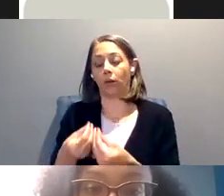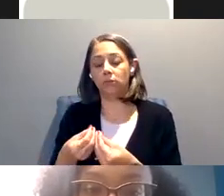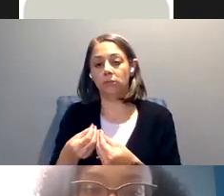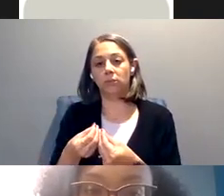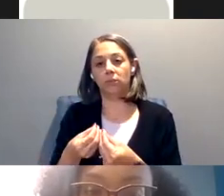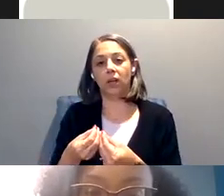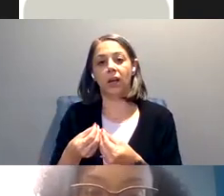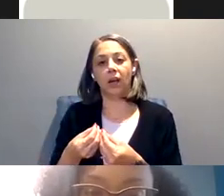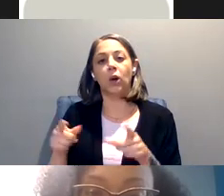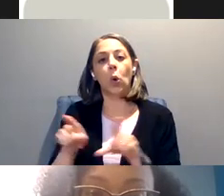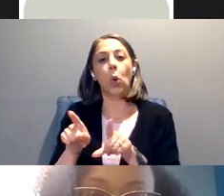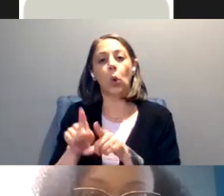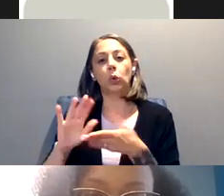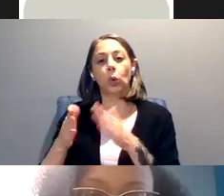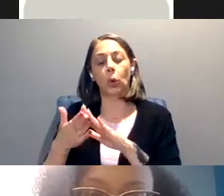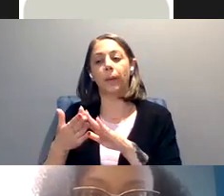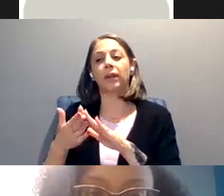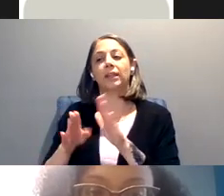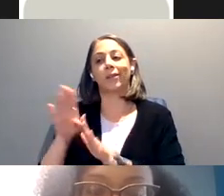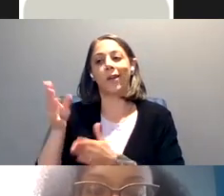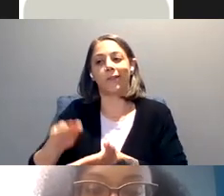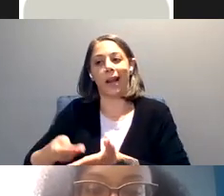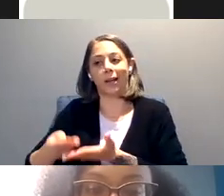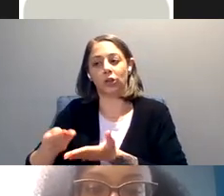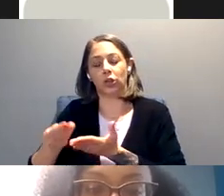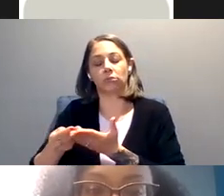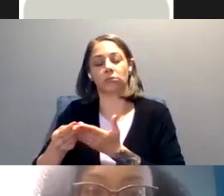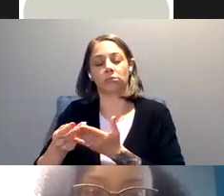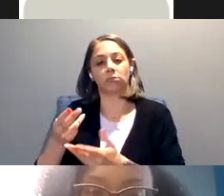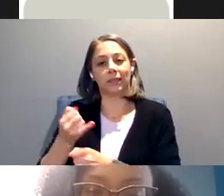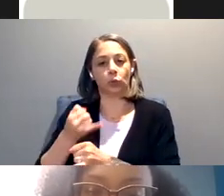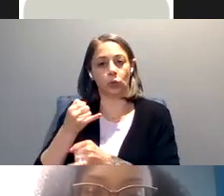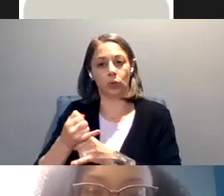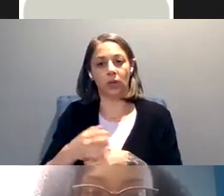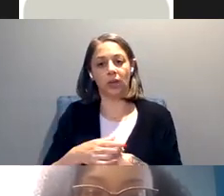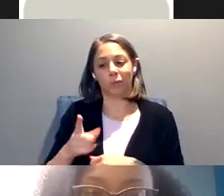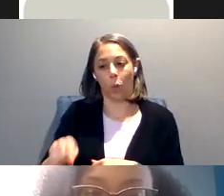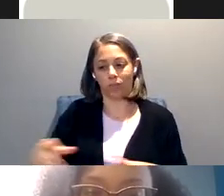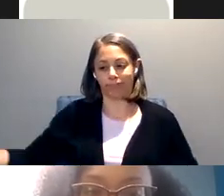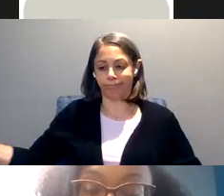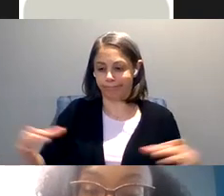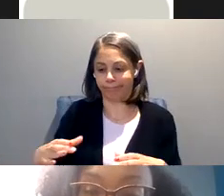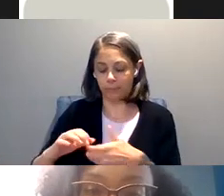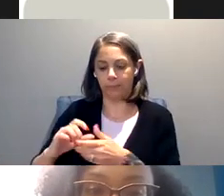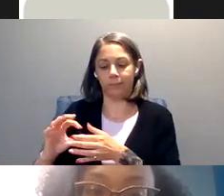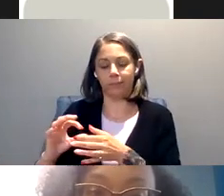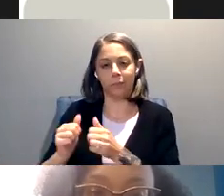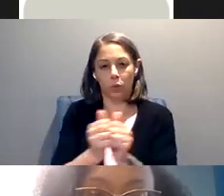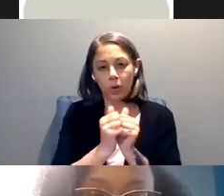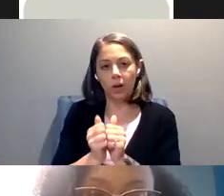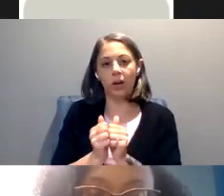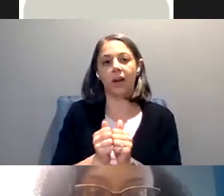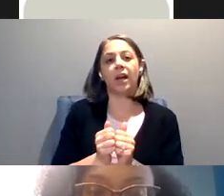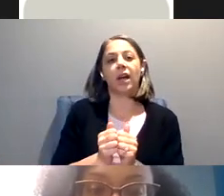a community development financial institution that comes together around opportunities to expand the wealth